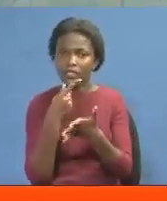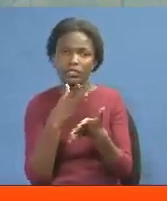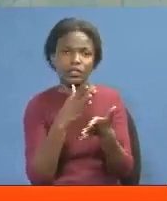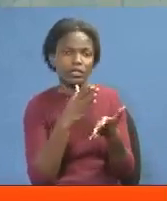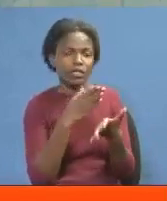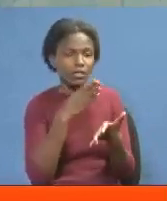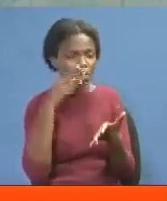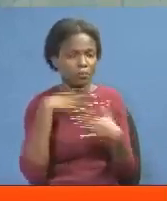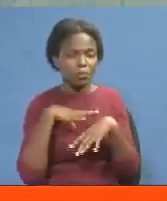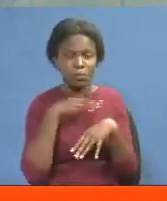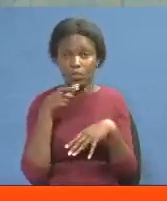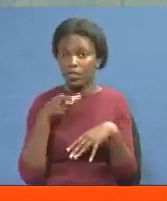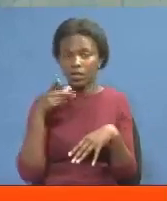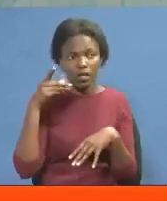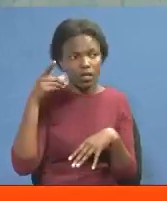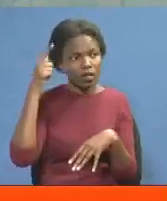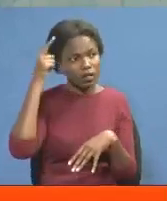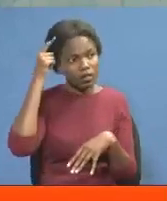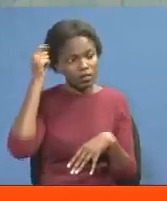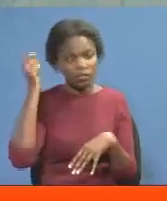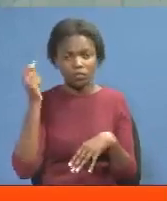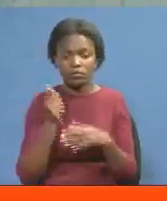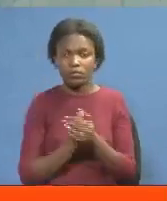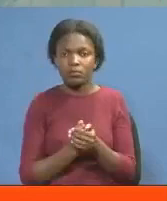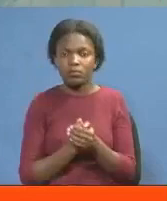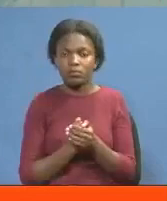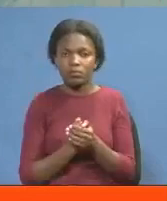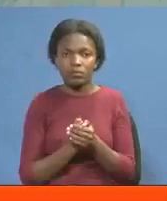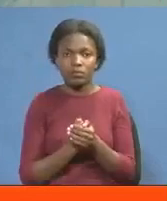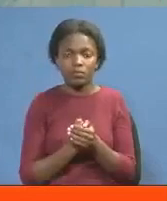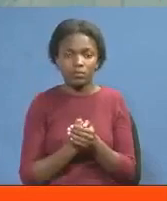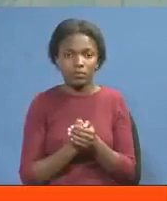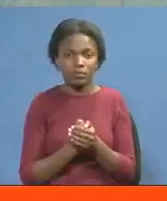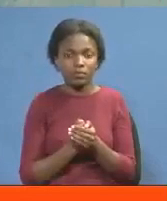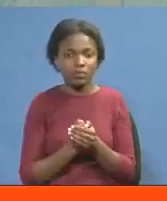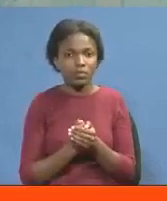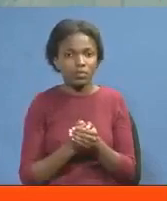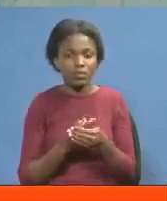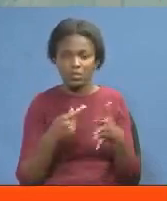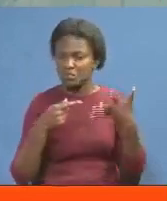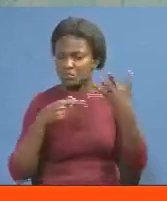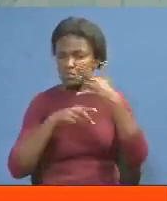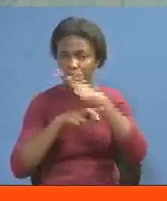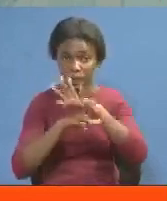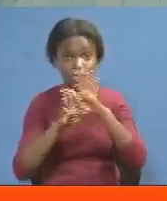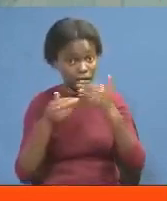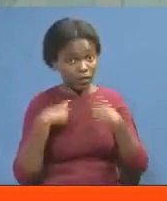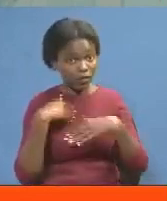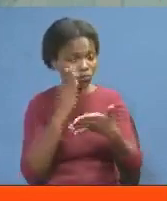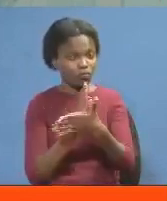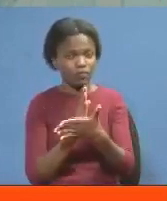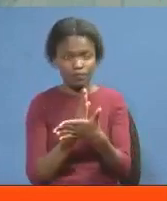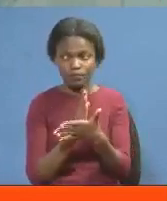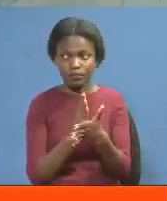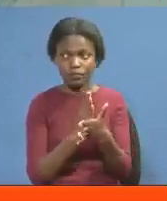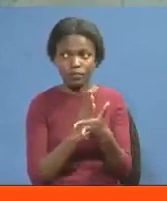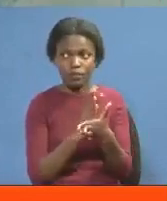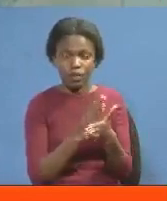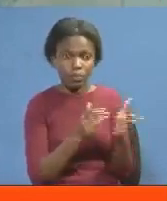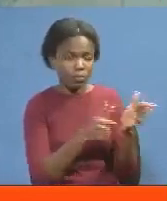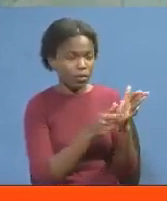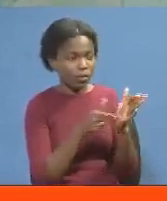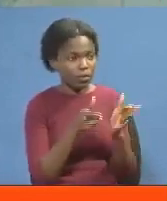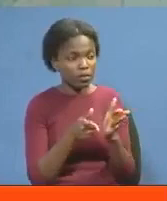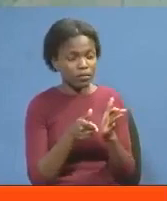brothers in Somalia know the price we paid for them. They have never treated us with disrespect. This diplomatic problem we have is a Farmajo